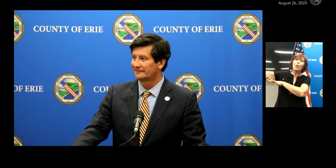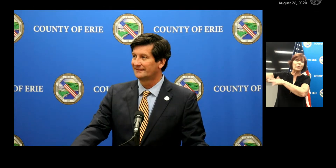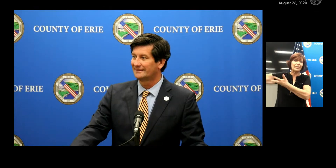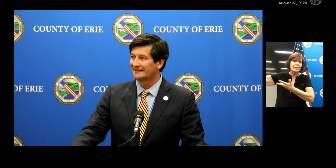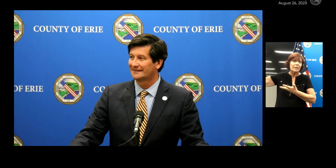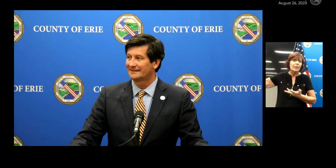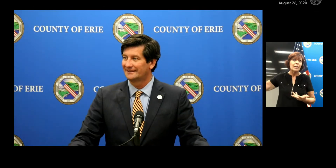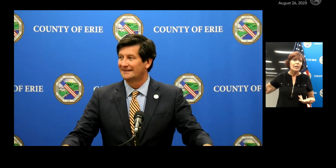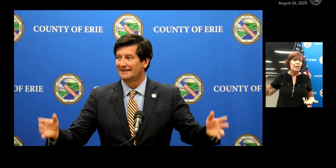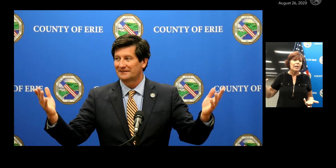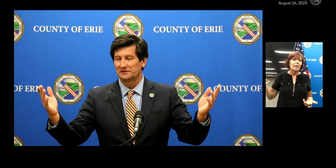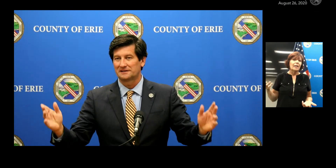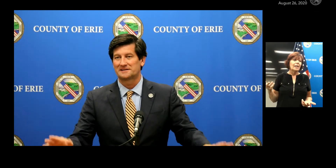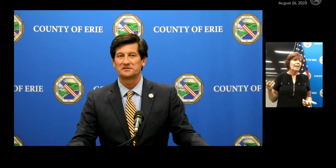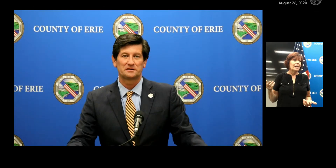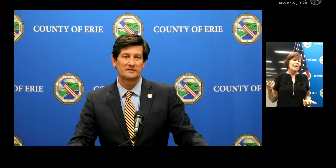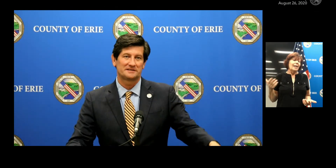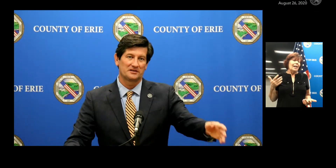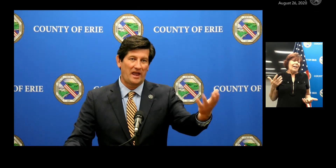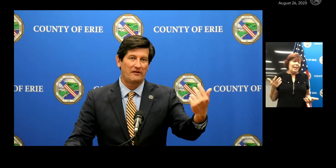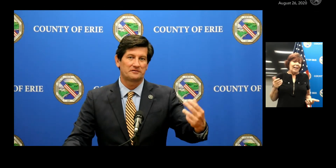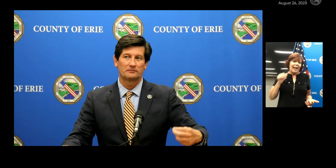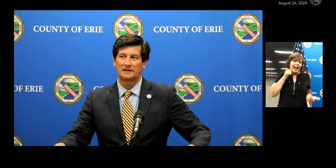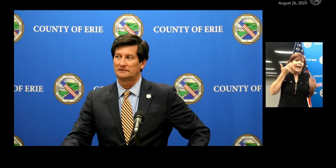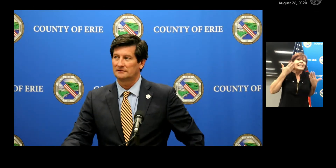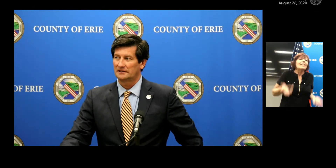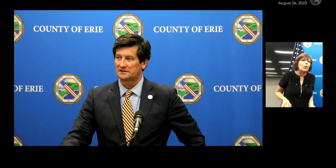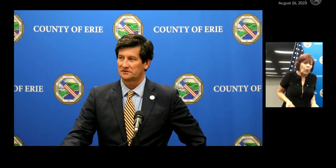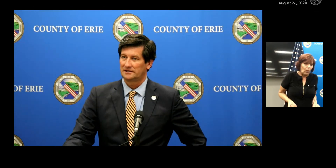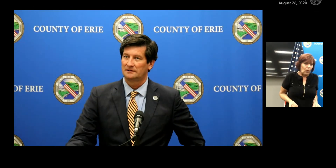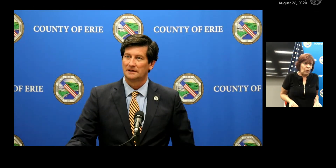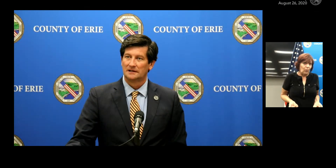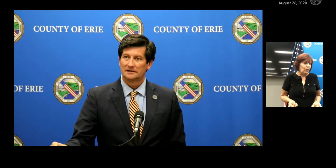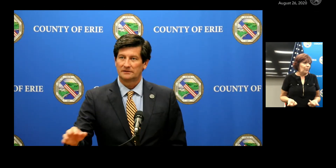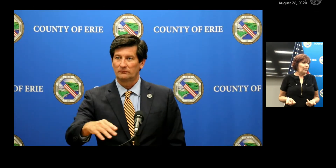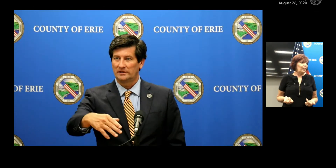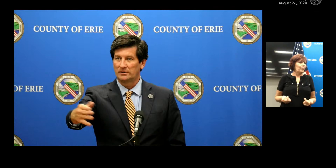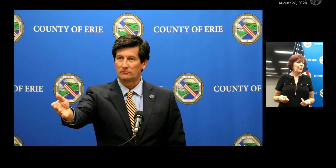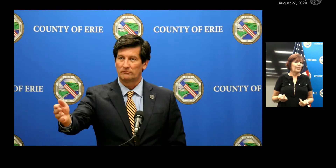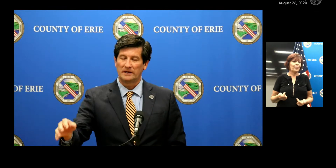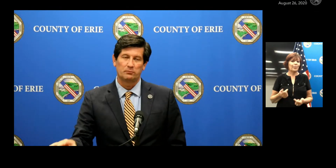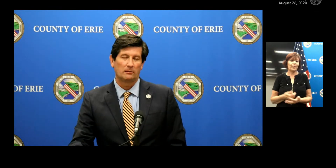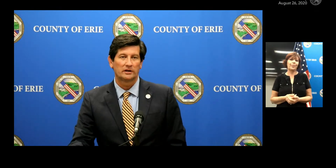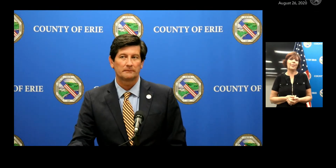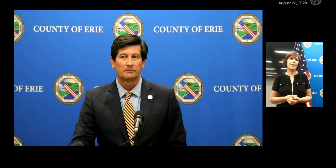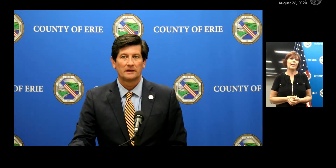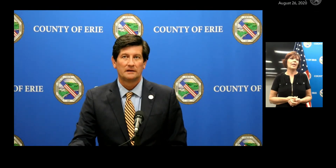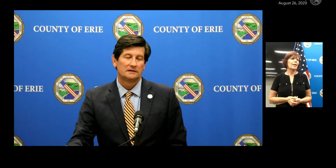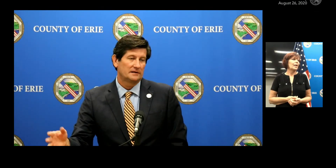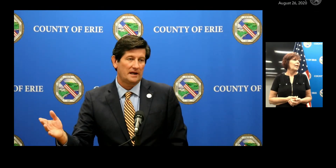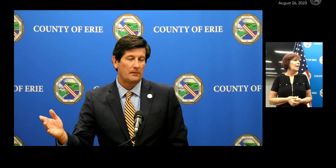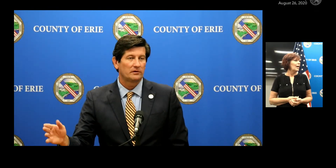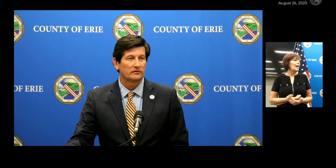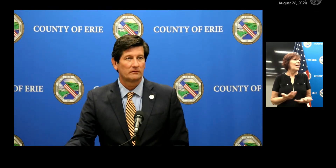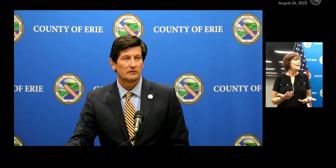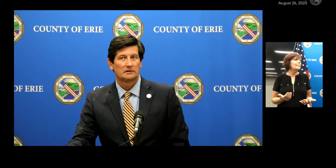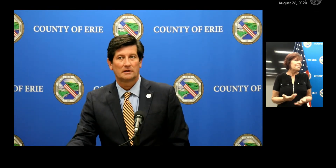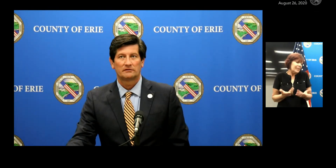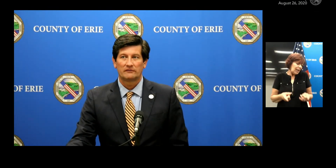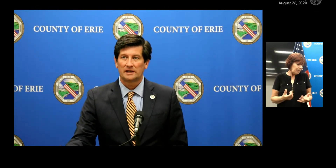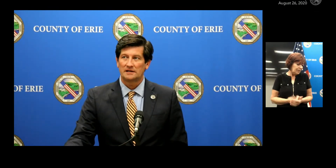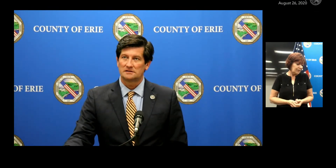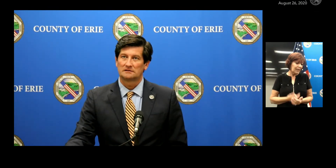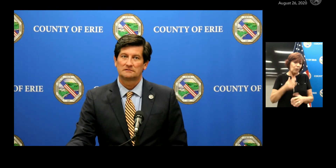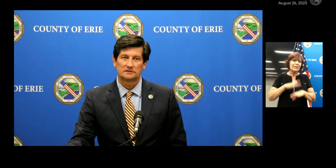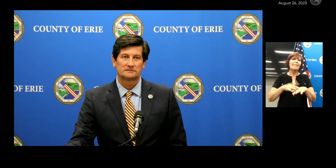Adirondacks. Couldn't get cell service until after we actually had been made public. That happens. I